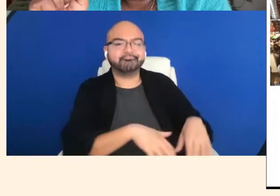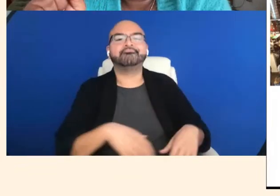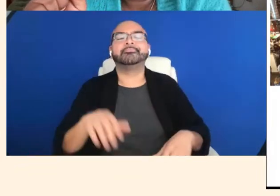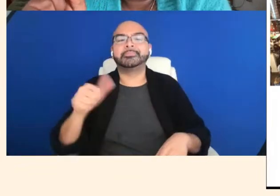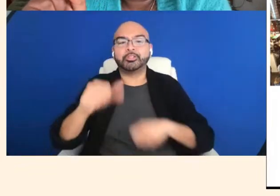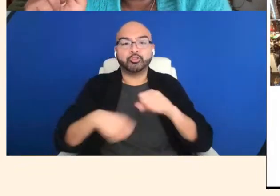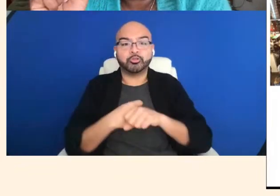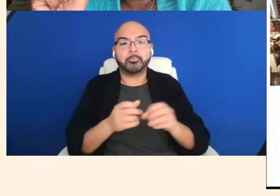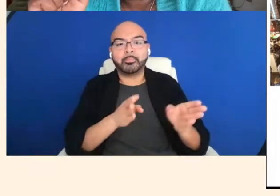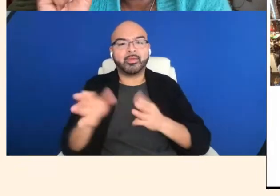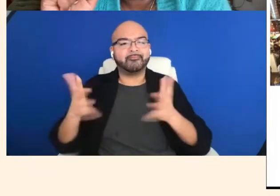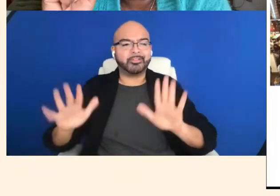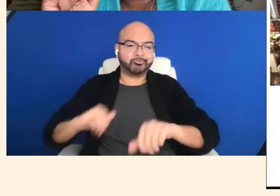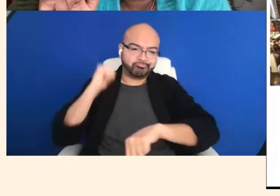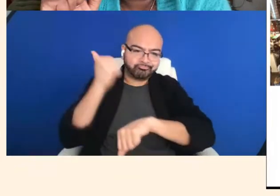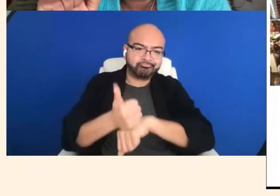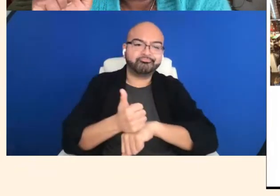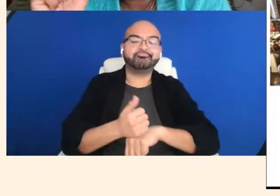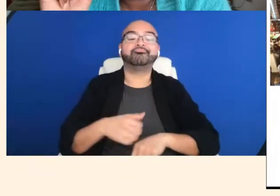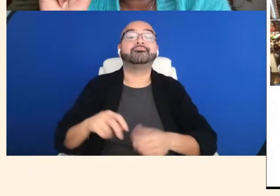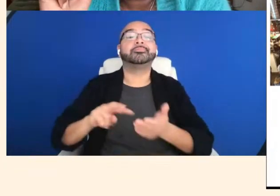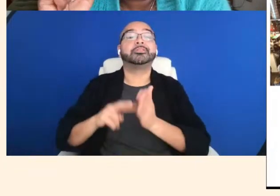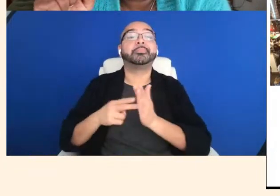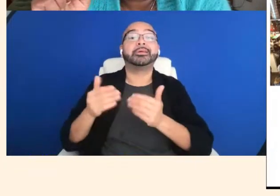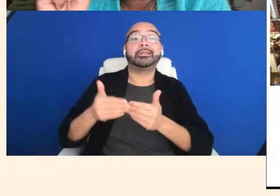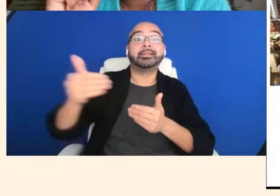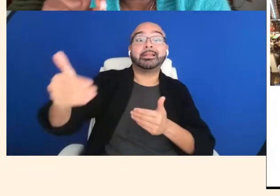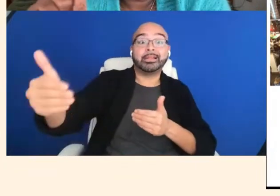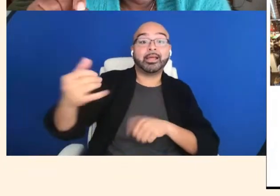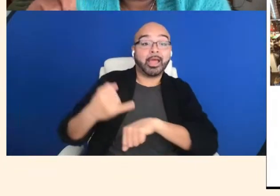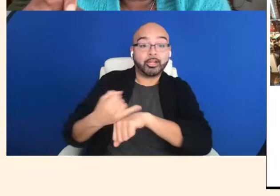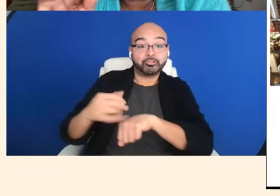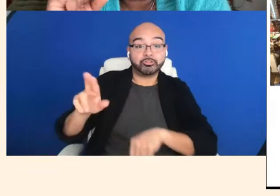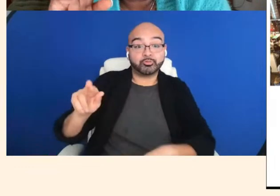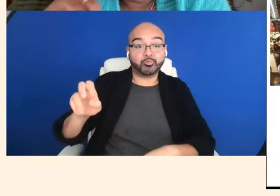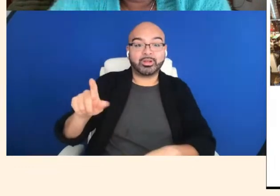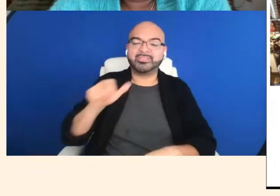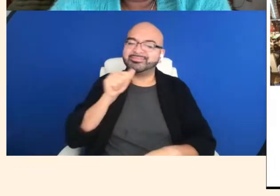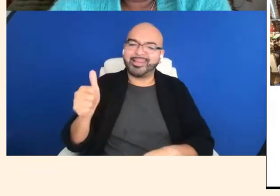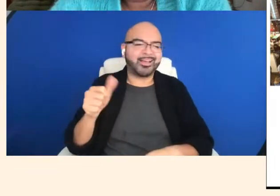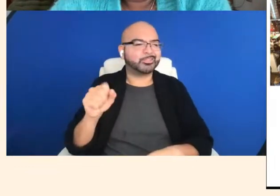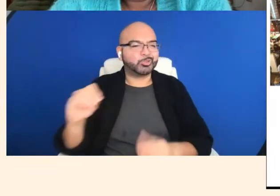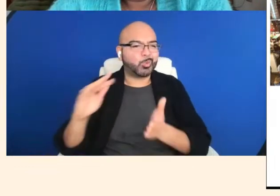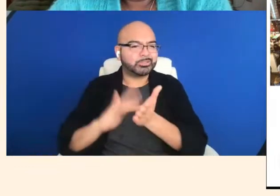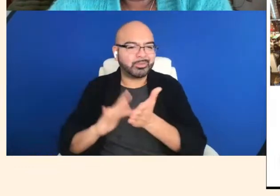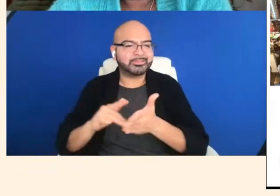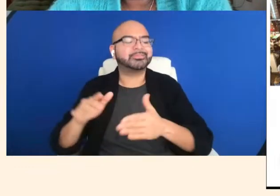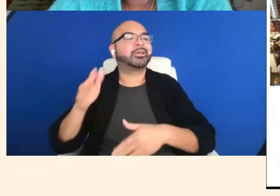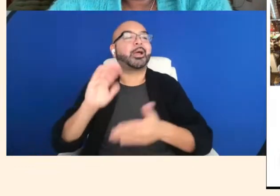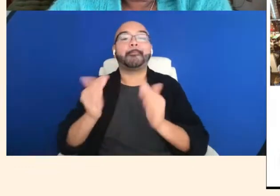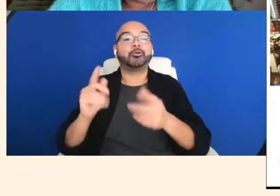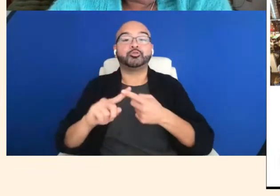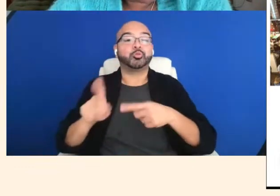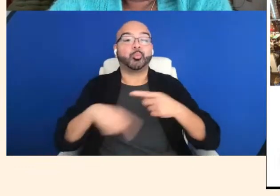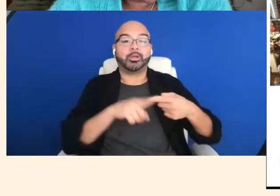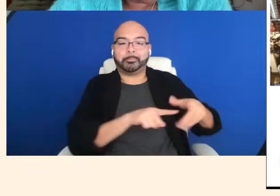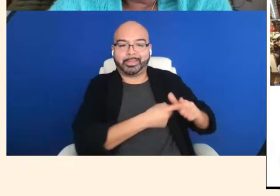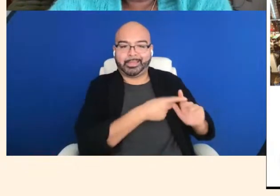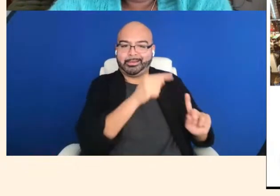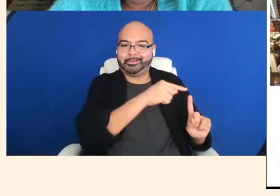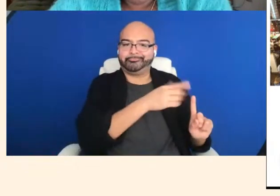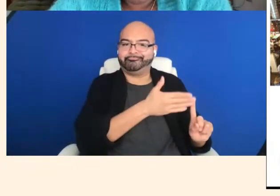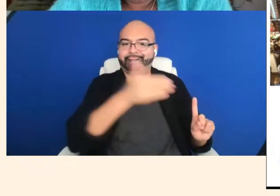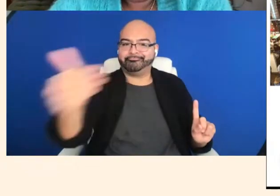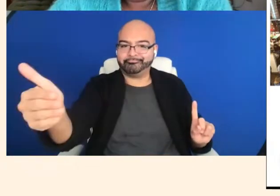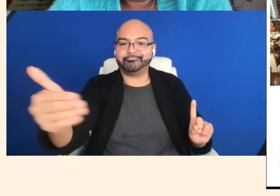so that interest rate is not so extractive as it is when you're coming out of the gate. And so the people, or you